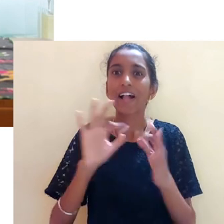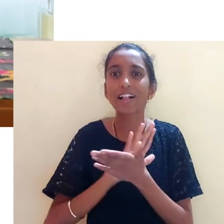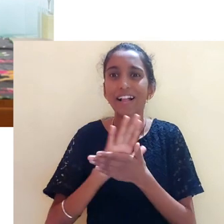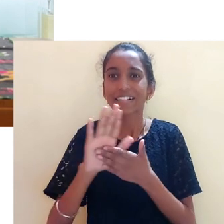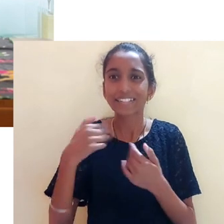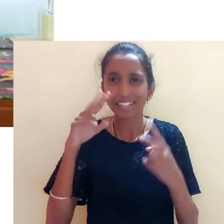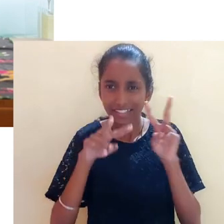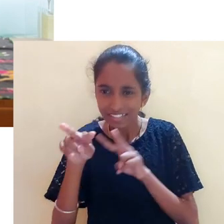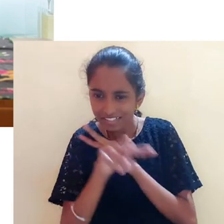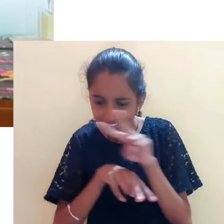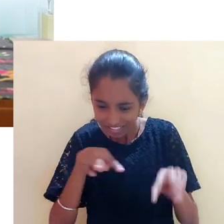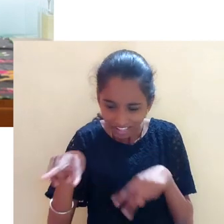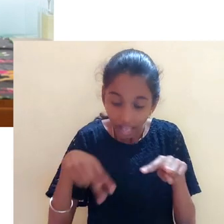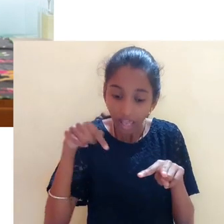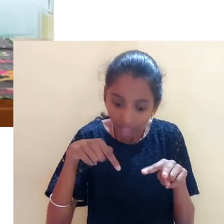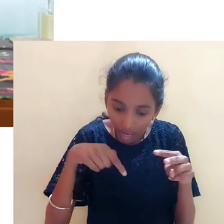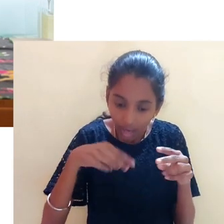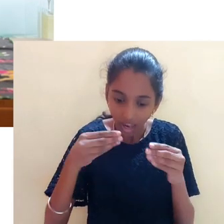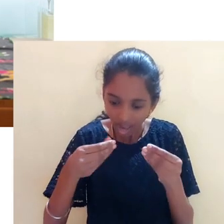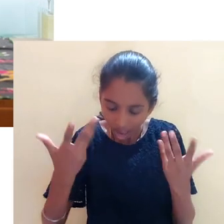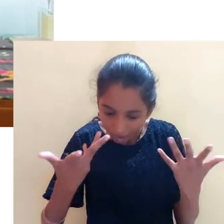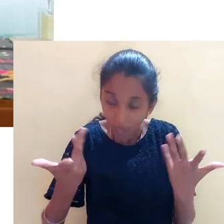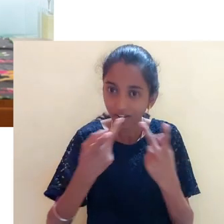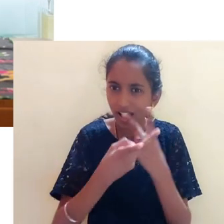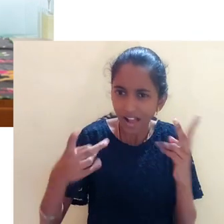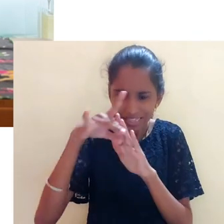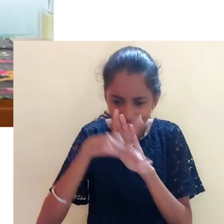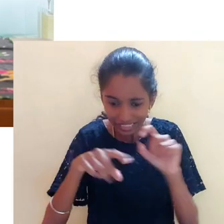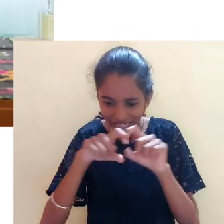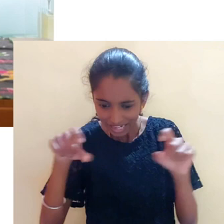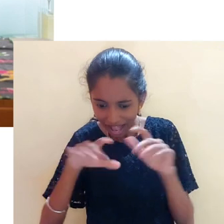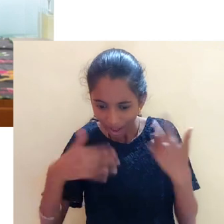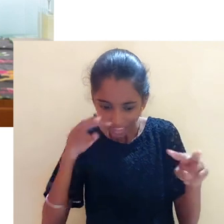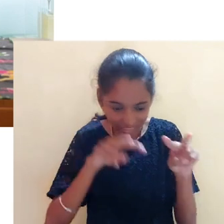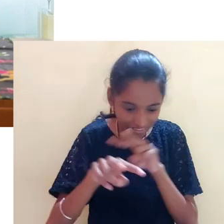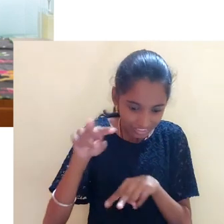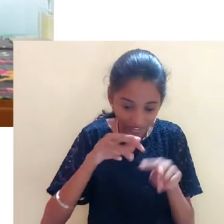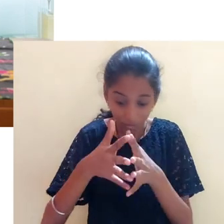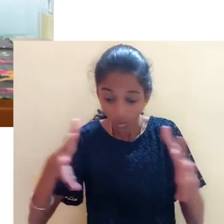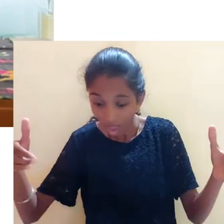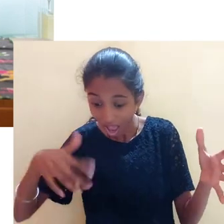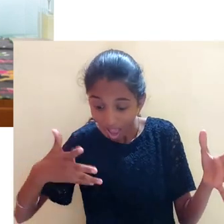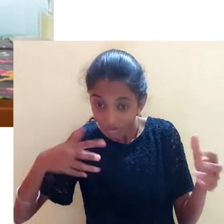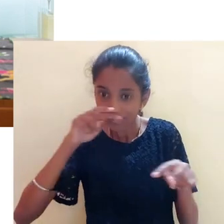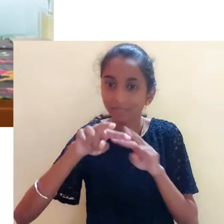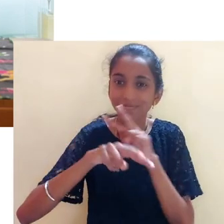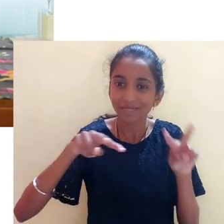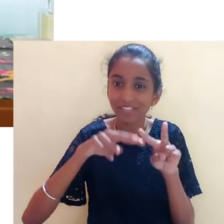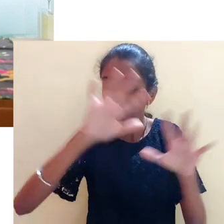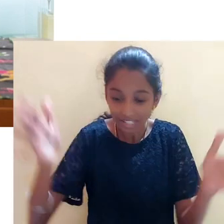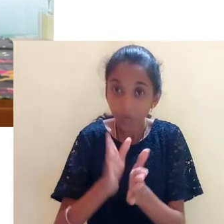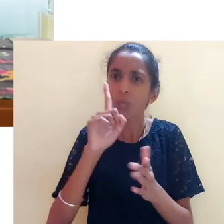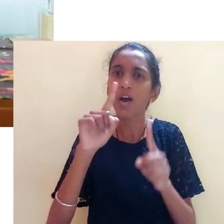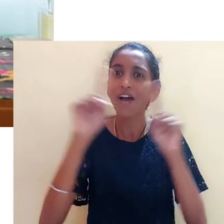it's nice to be able to look at, you know, the texture, all the details, the vastness in just the one